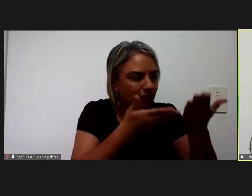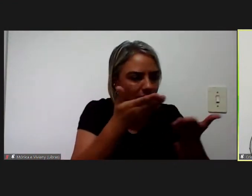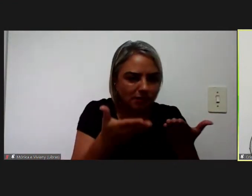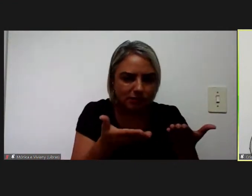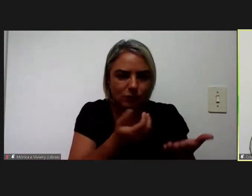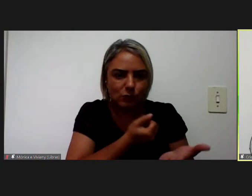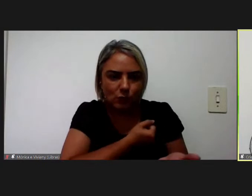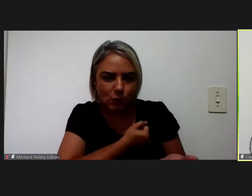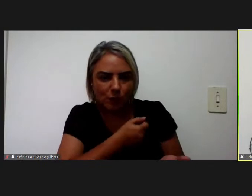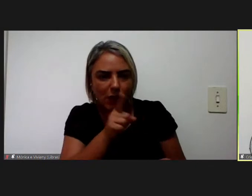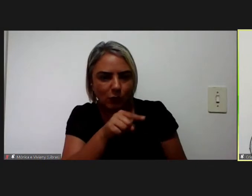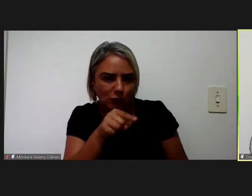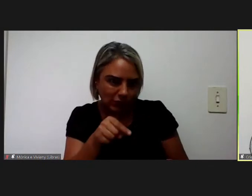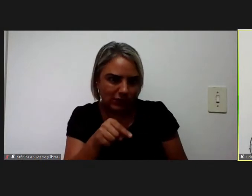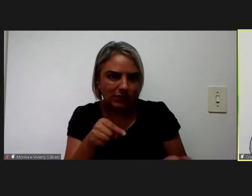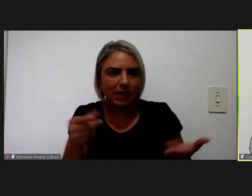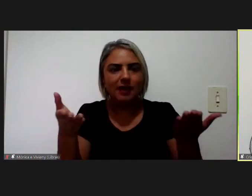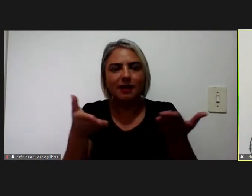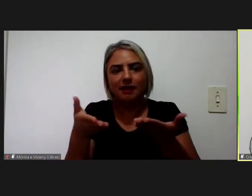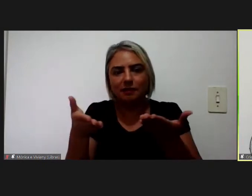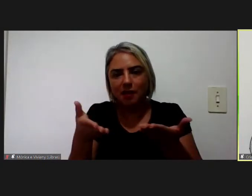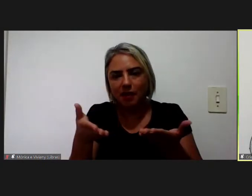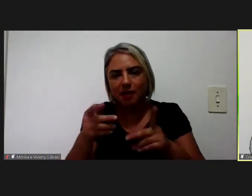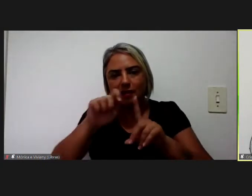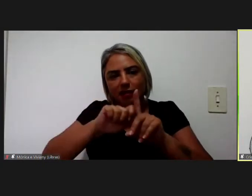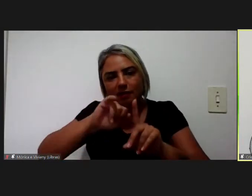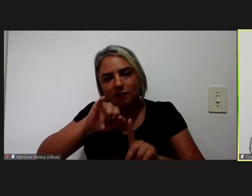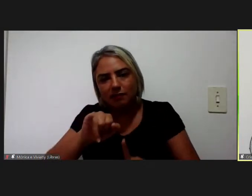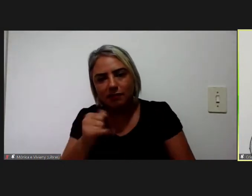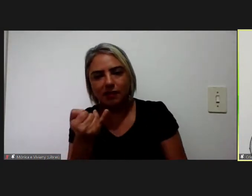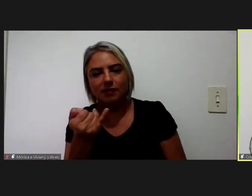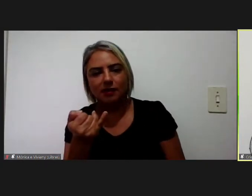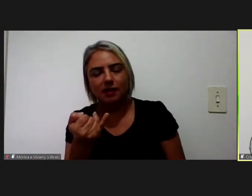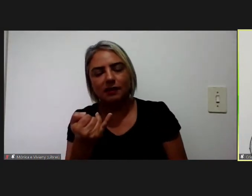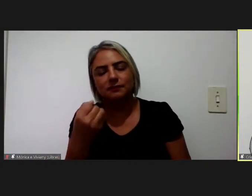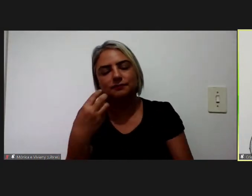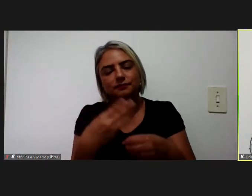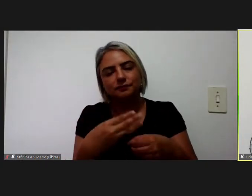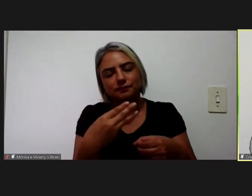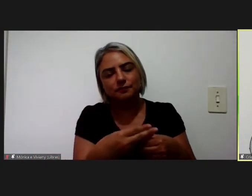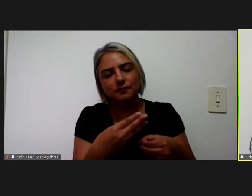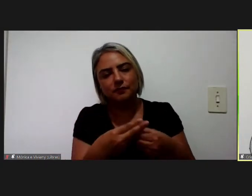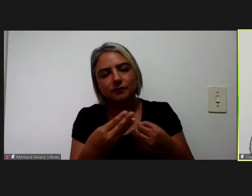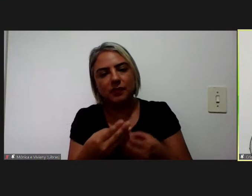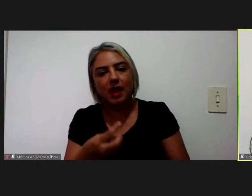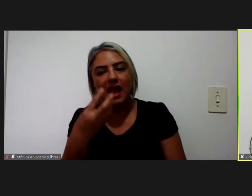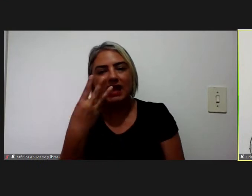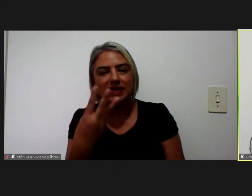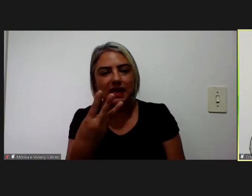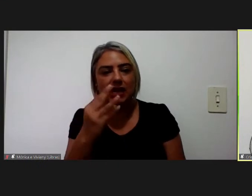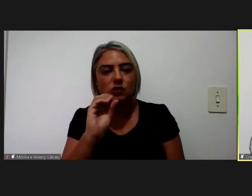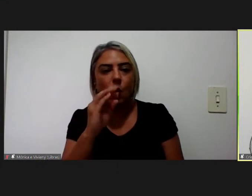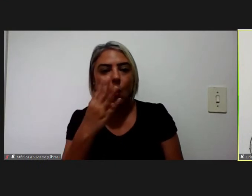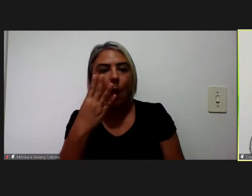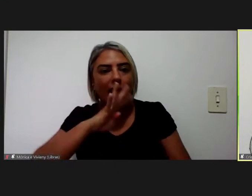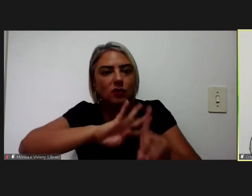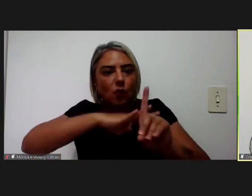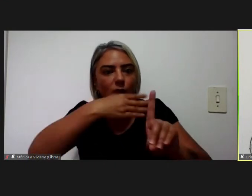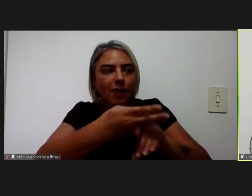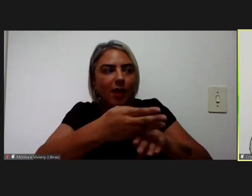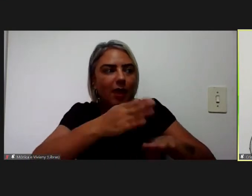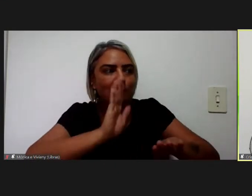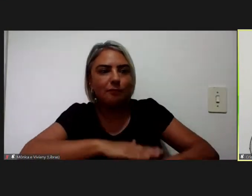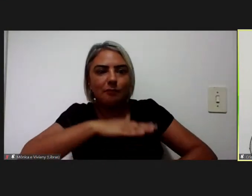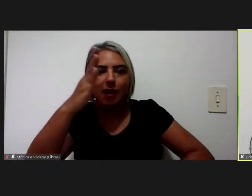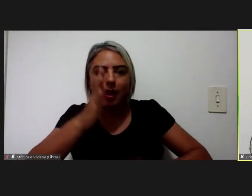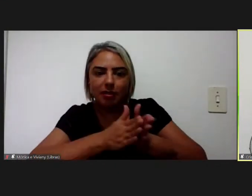had some amount, but in this January, the major of the